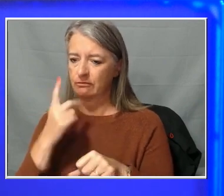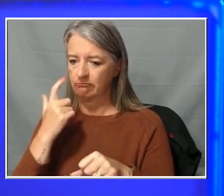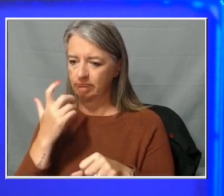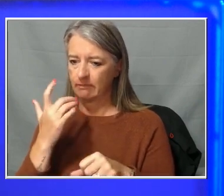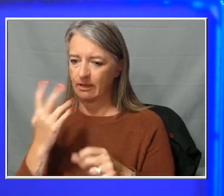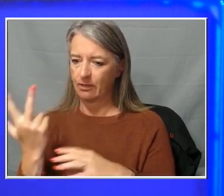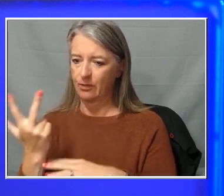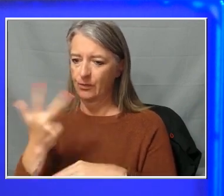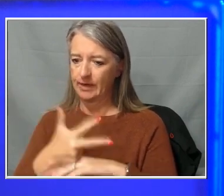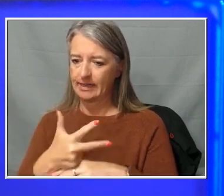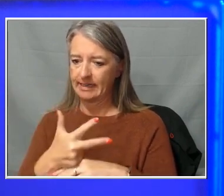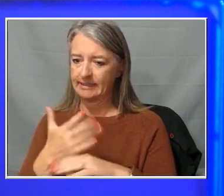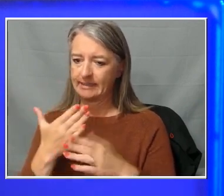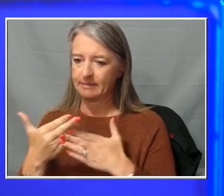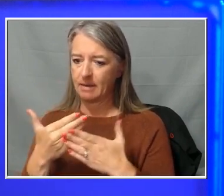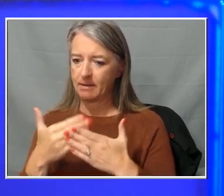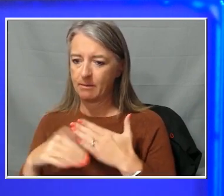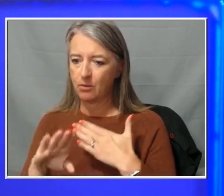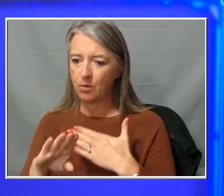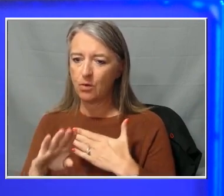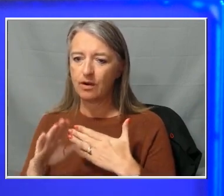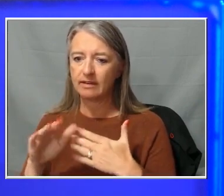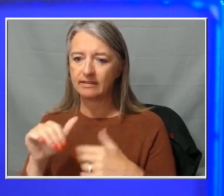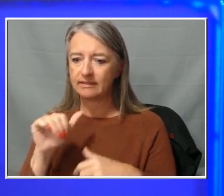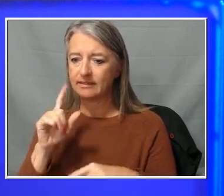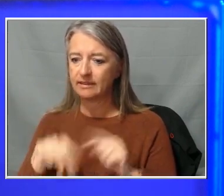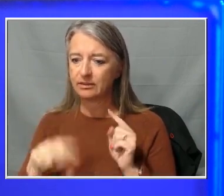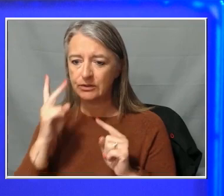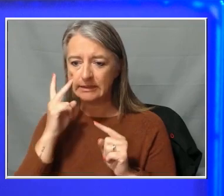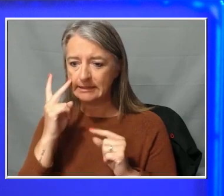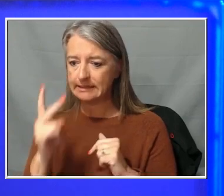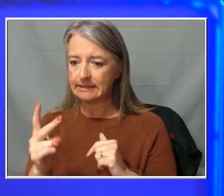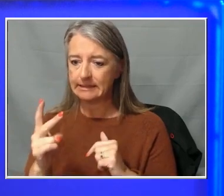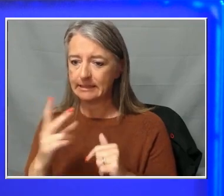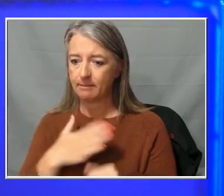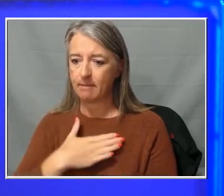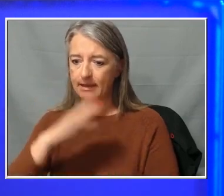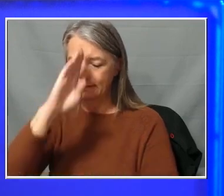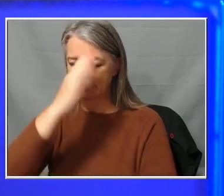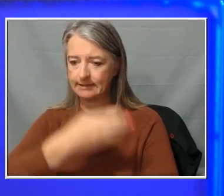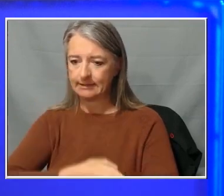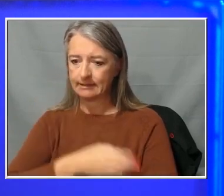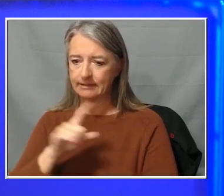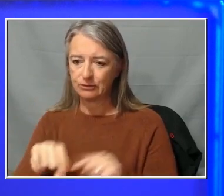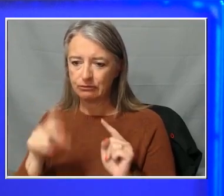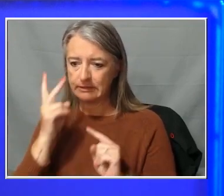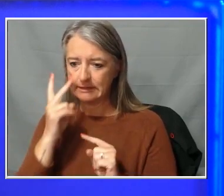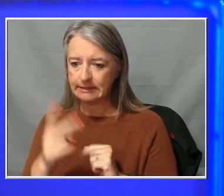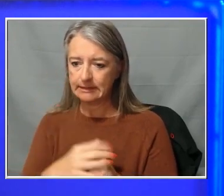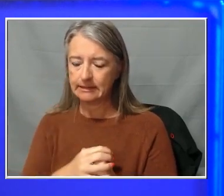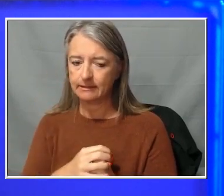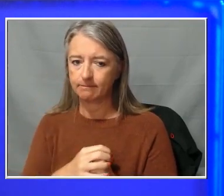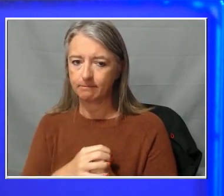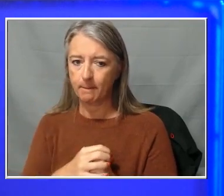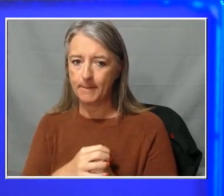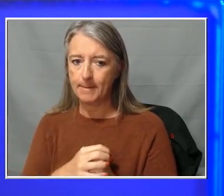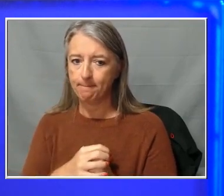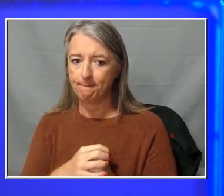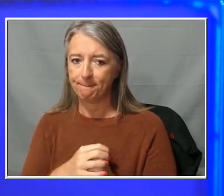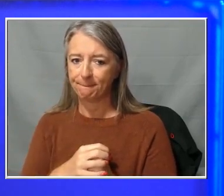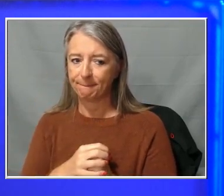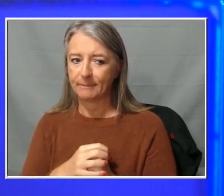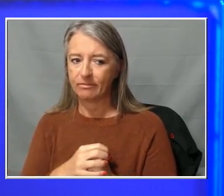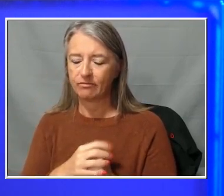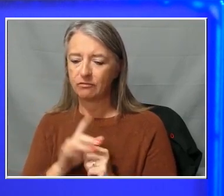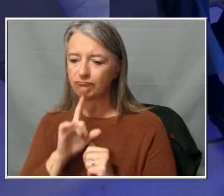days after having a baby and I wasn't even able to see my son. And that was